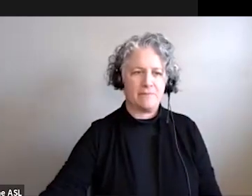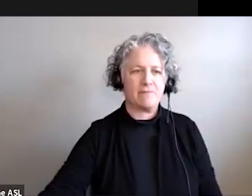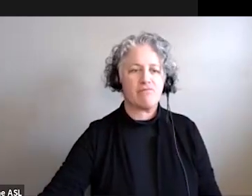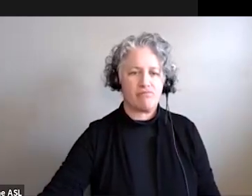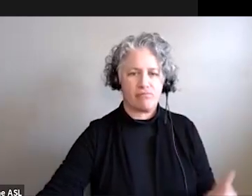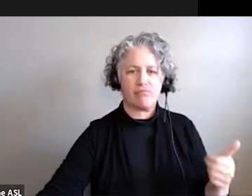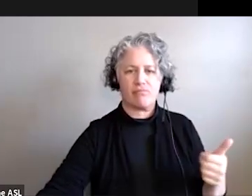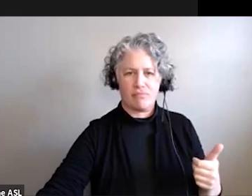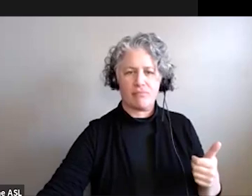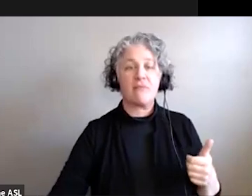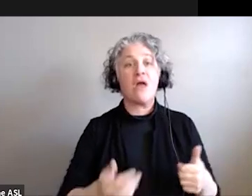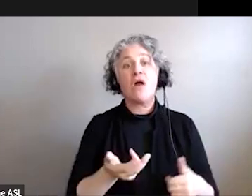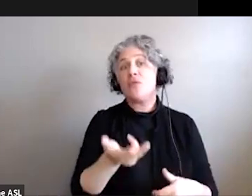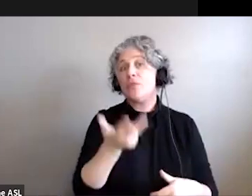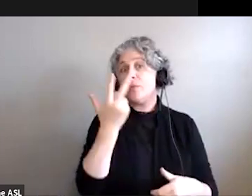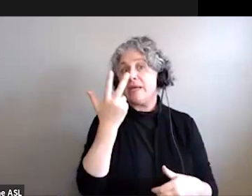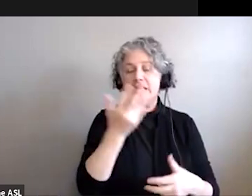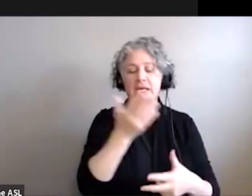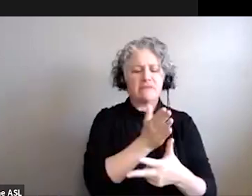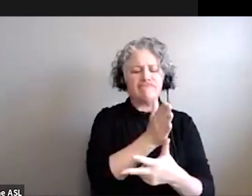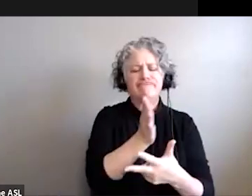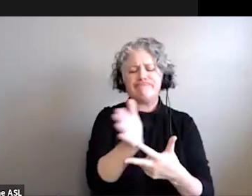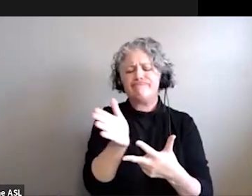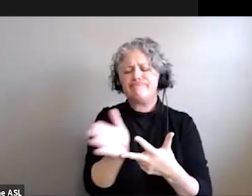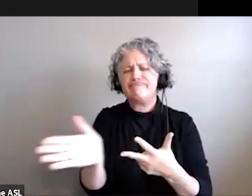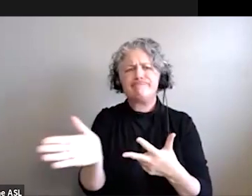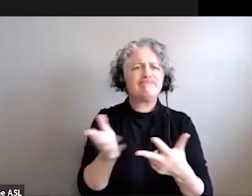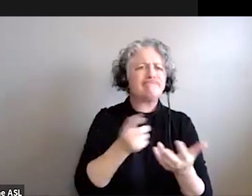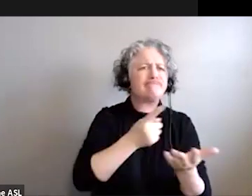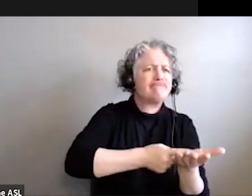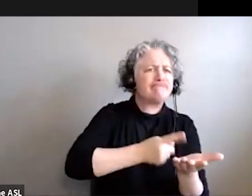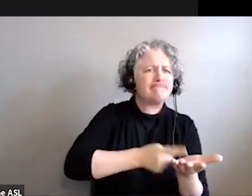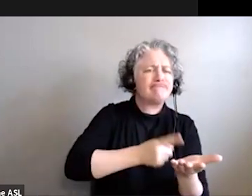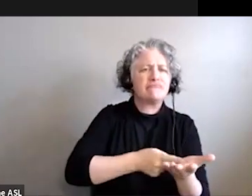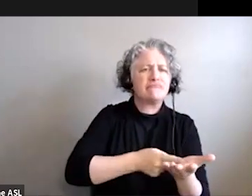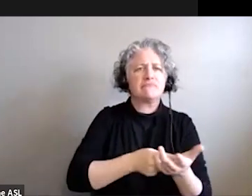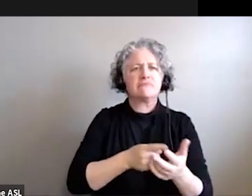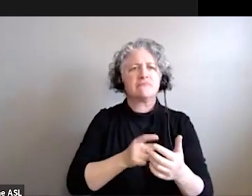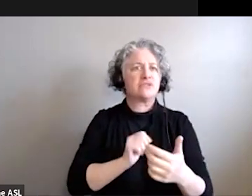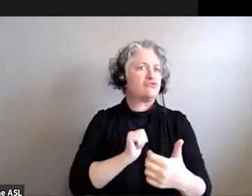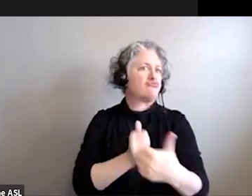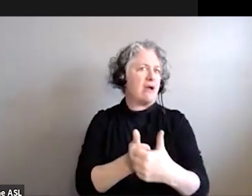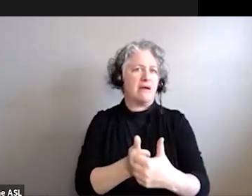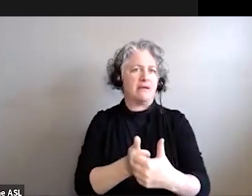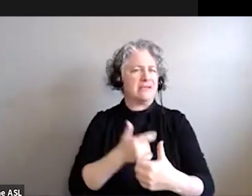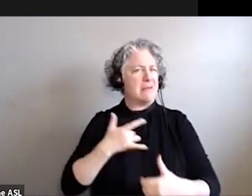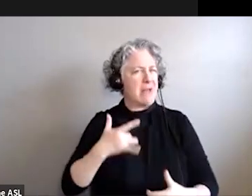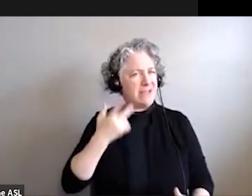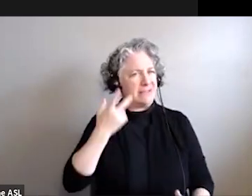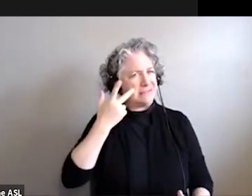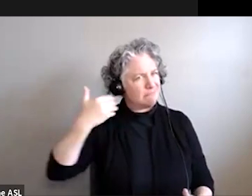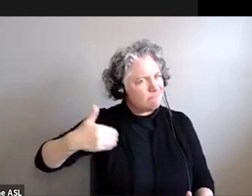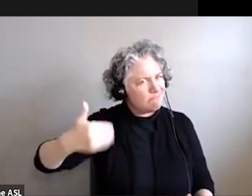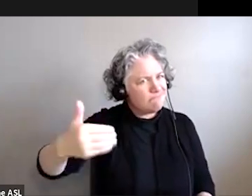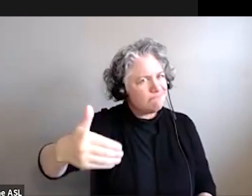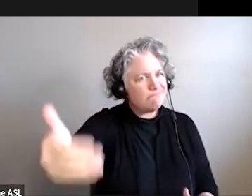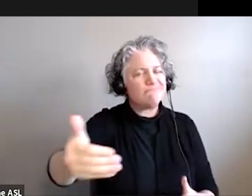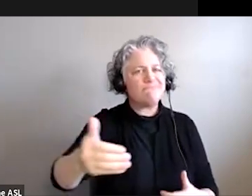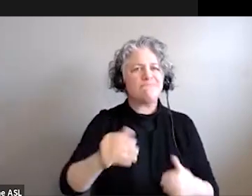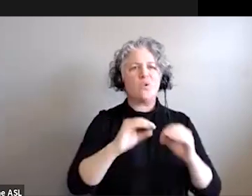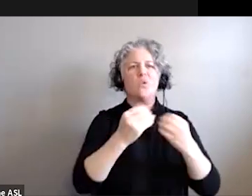So we have three different areas we wanted to talk to you a little bit about today. The first challenge that we often see in organizations